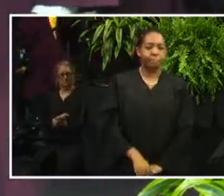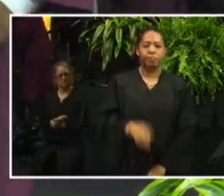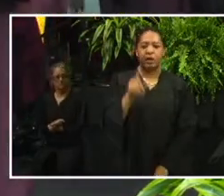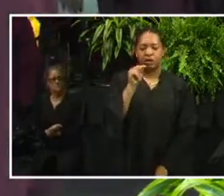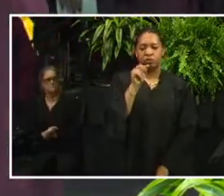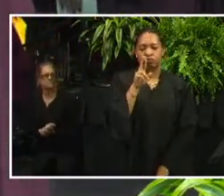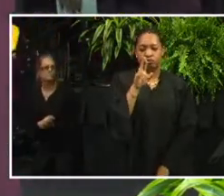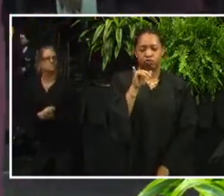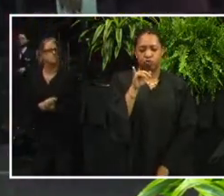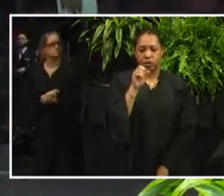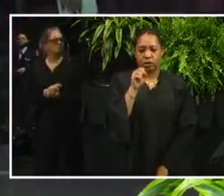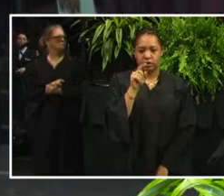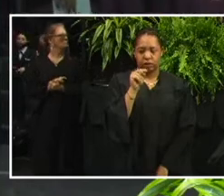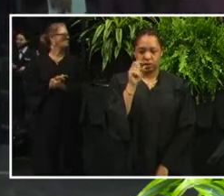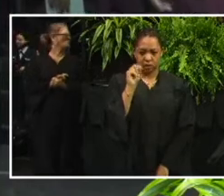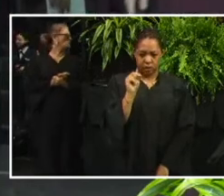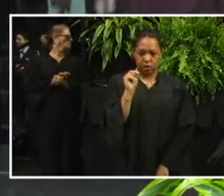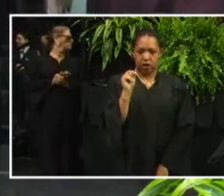Tristan Allen Revels.